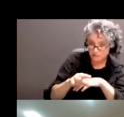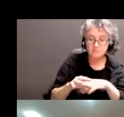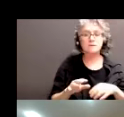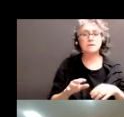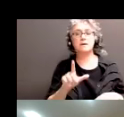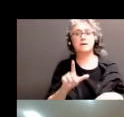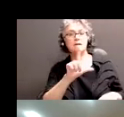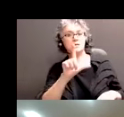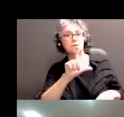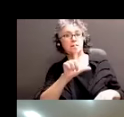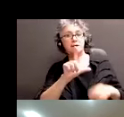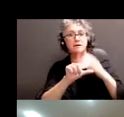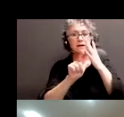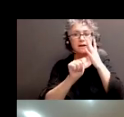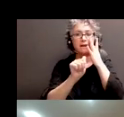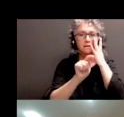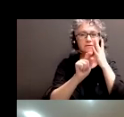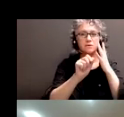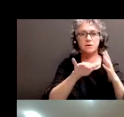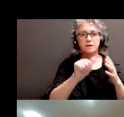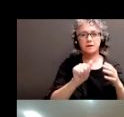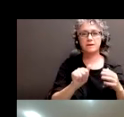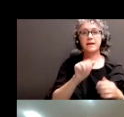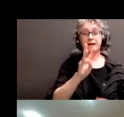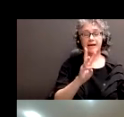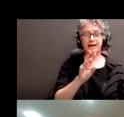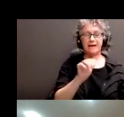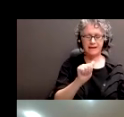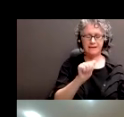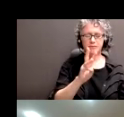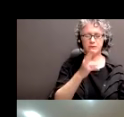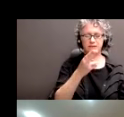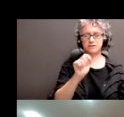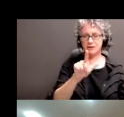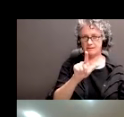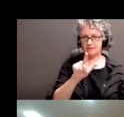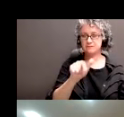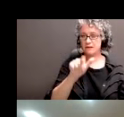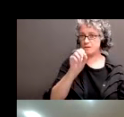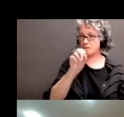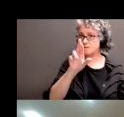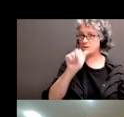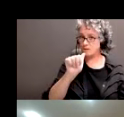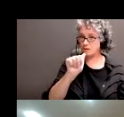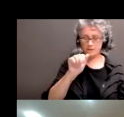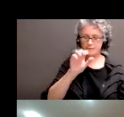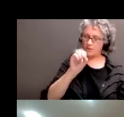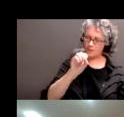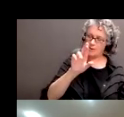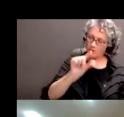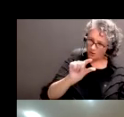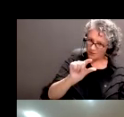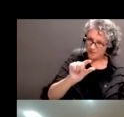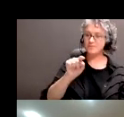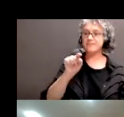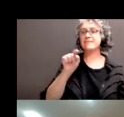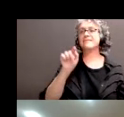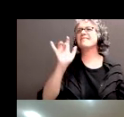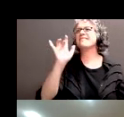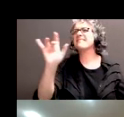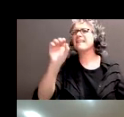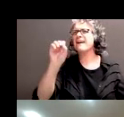online counseling, all you simply doing is going on our website at awhl.org and click on online chat. You will read the little blurb. It says that because